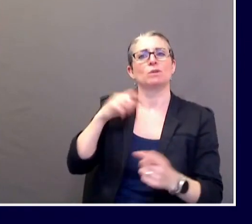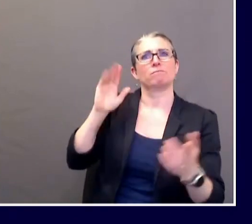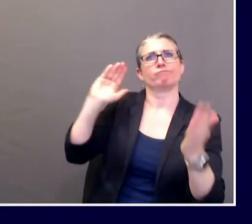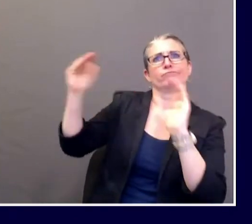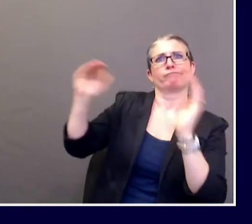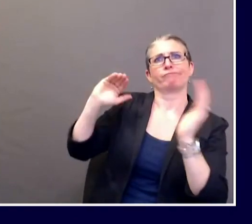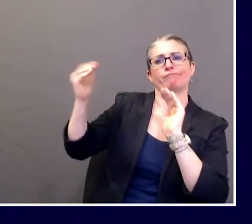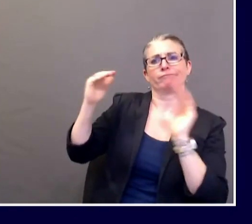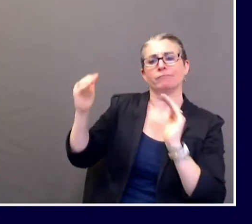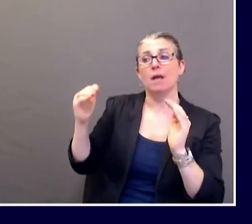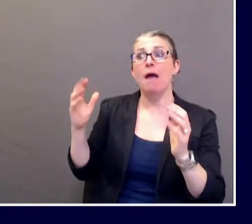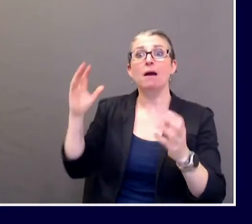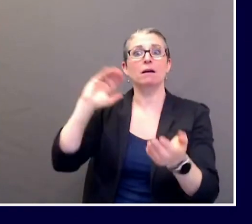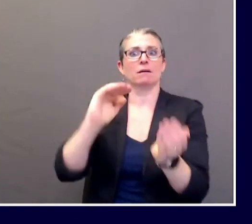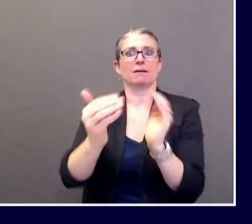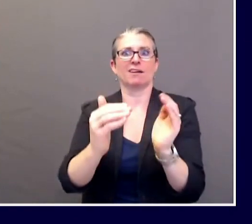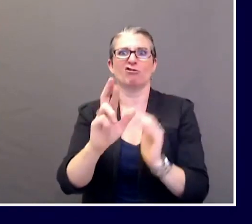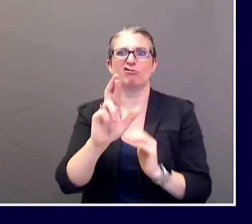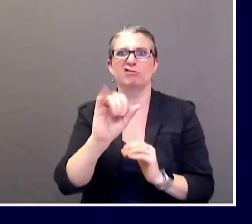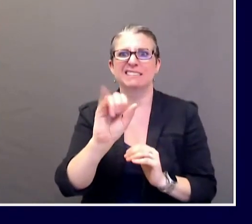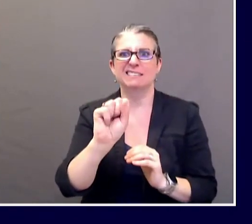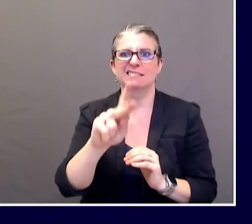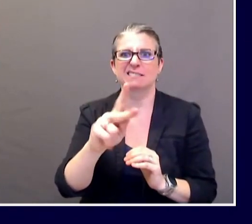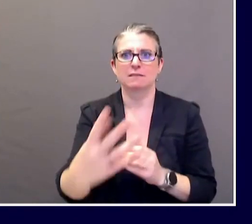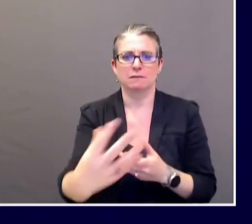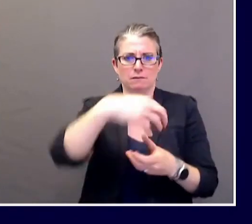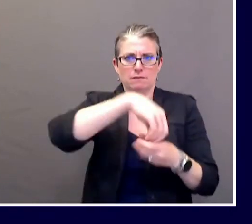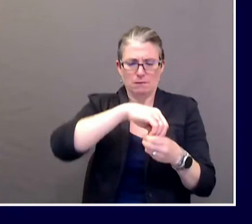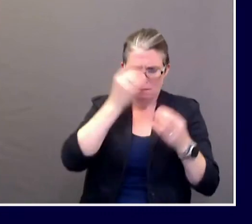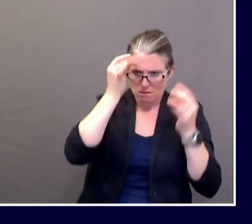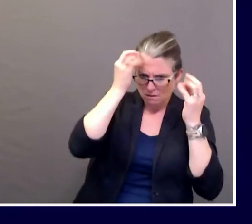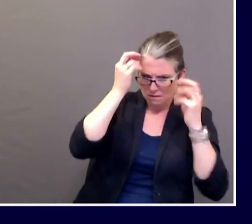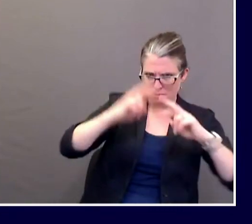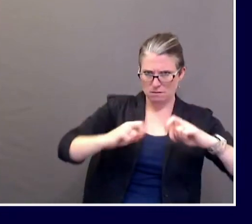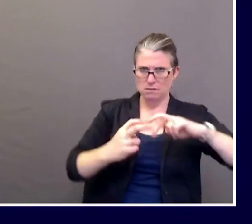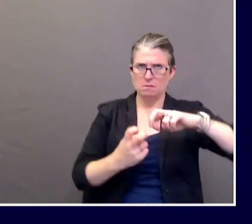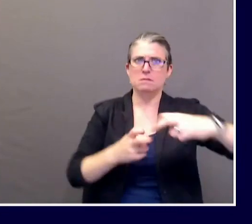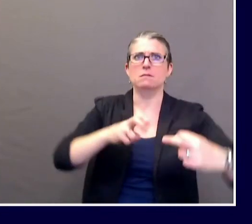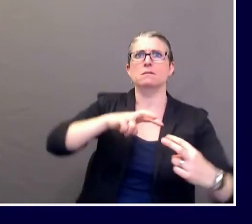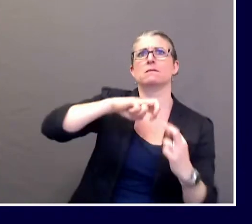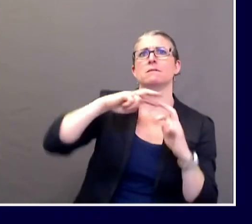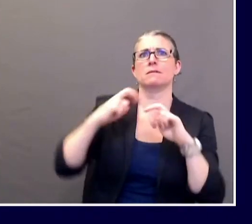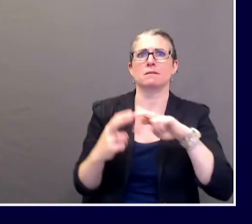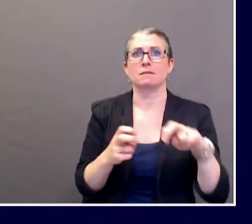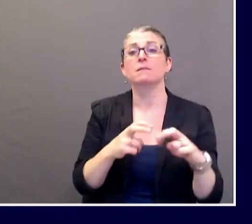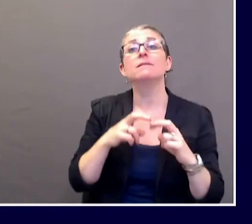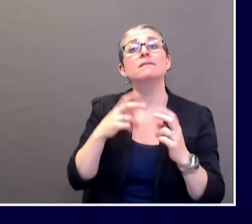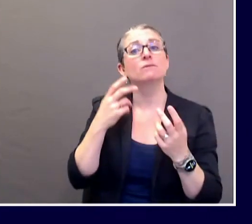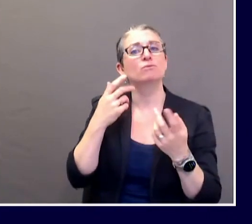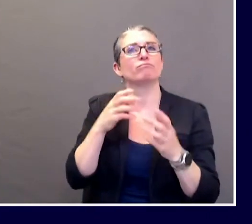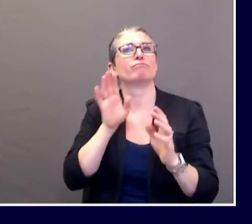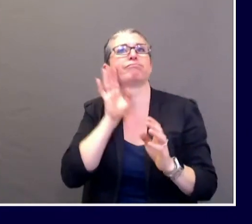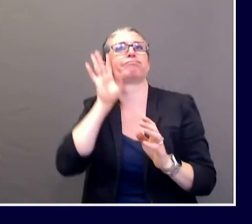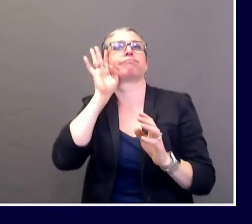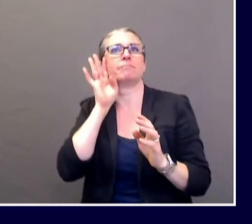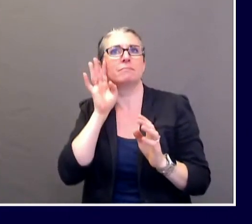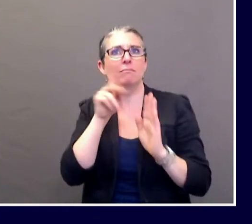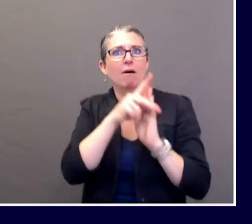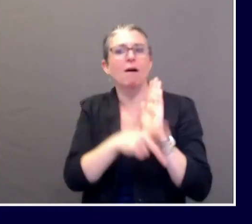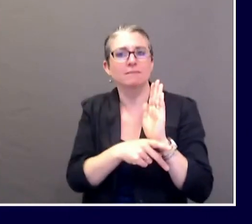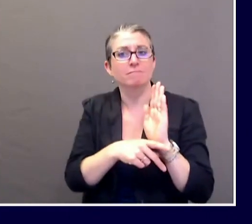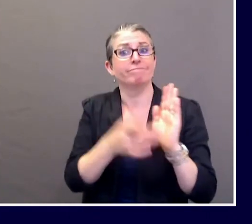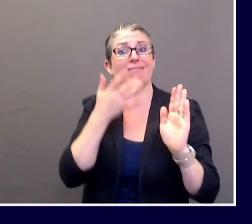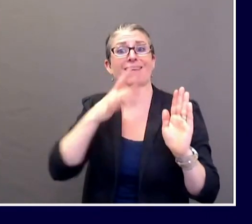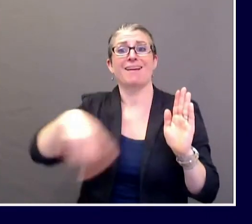is thankfully really well situated there. We are leading the league tables in terms of the percentage of our population that have been